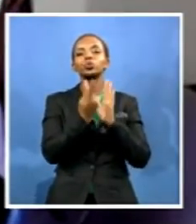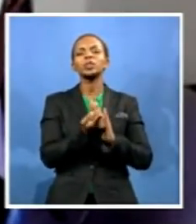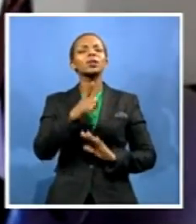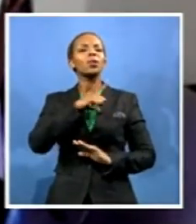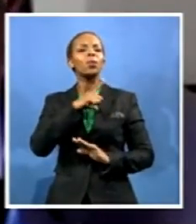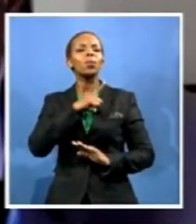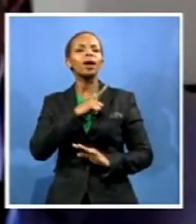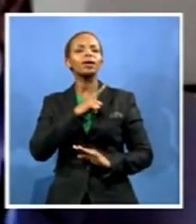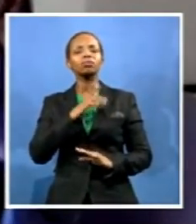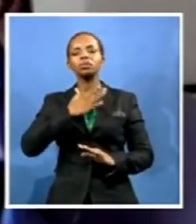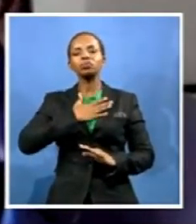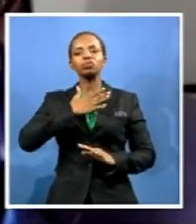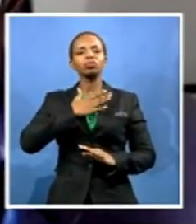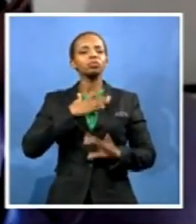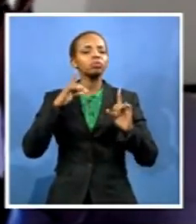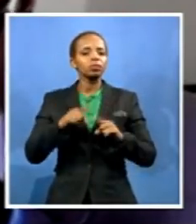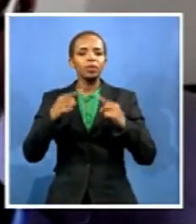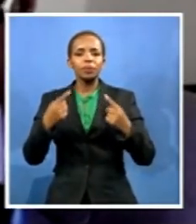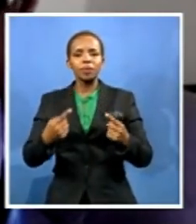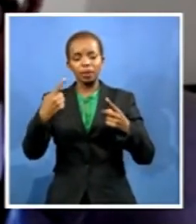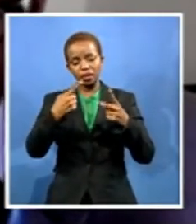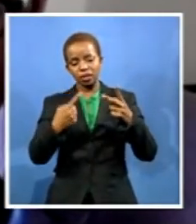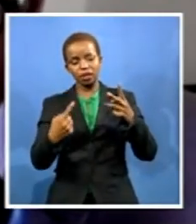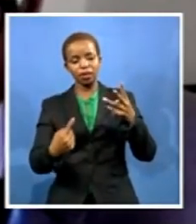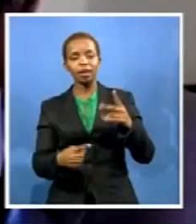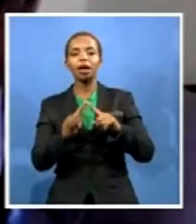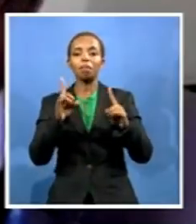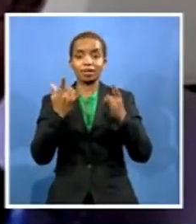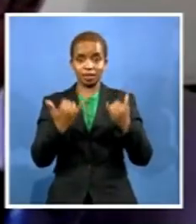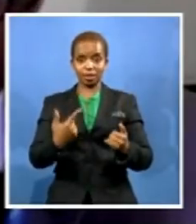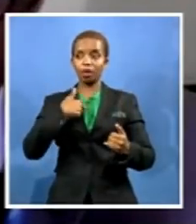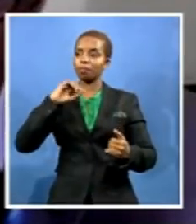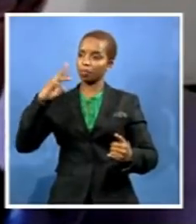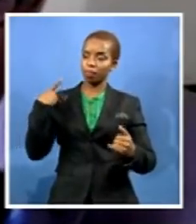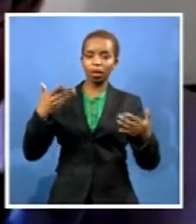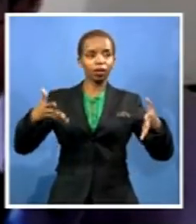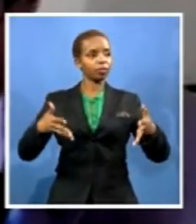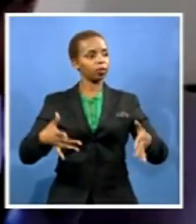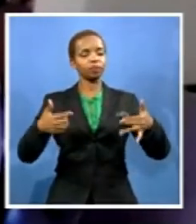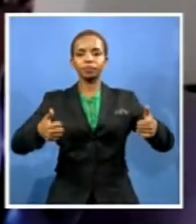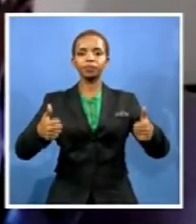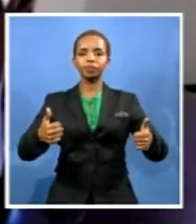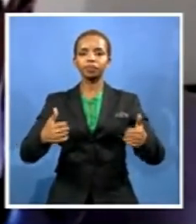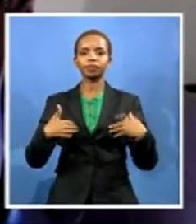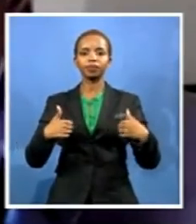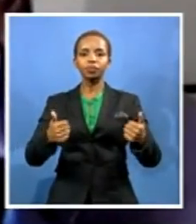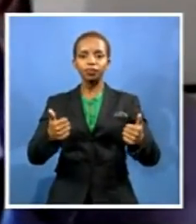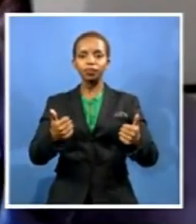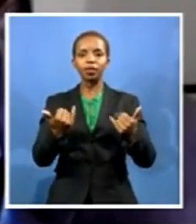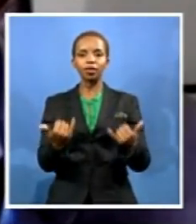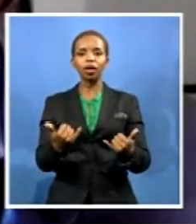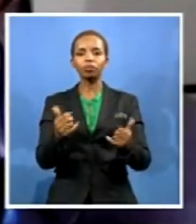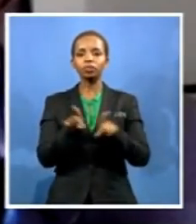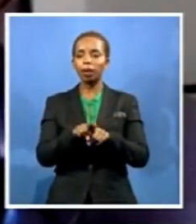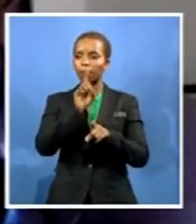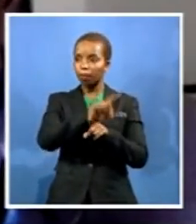like anybody else, which I think has helped in terms of getting people who are positive to get into the area. One